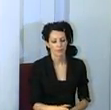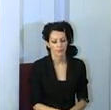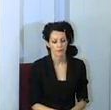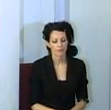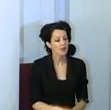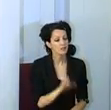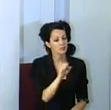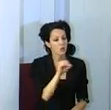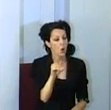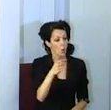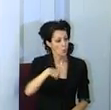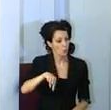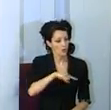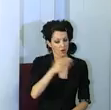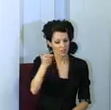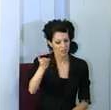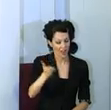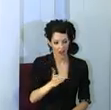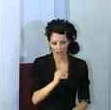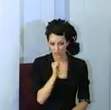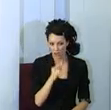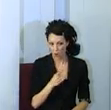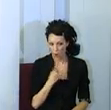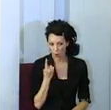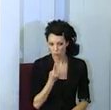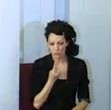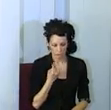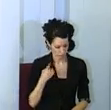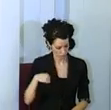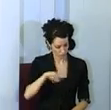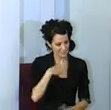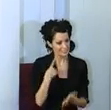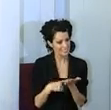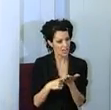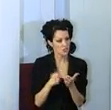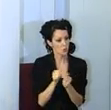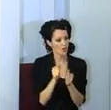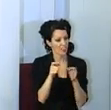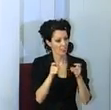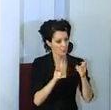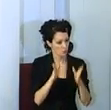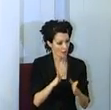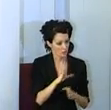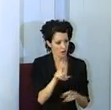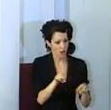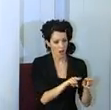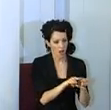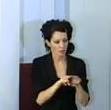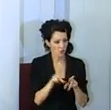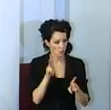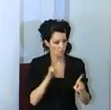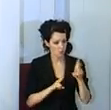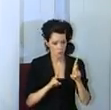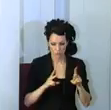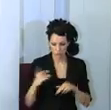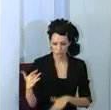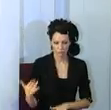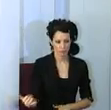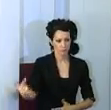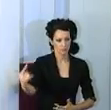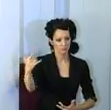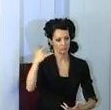And so we are invited not only to a panel discussion with the directors, but also with folks who are traveling here from